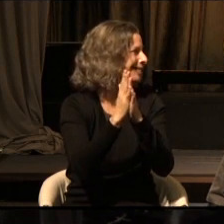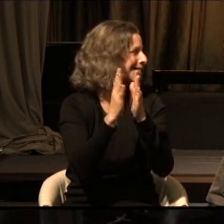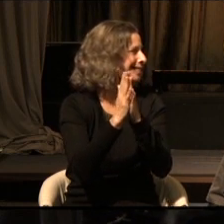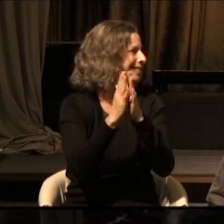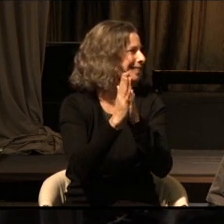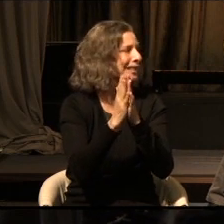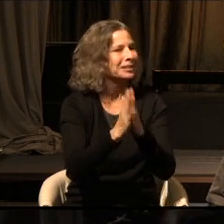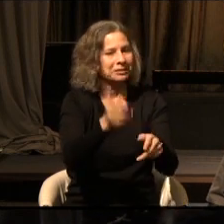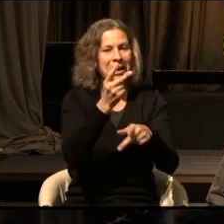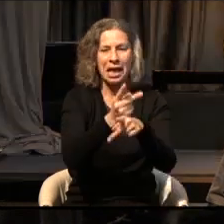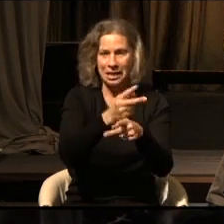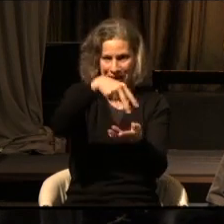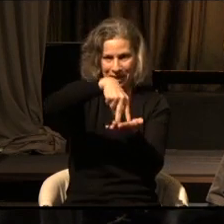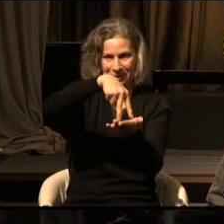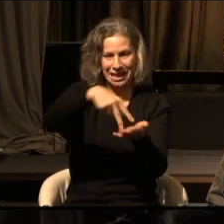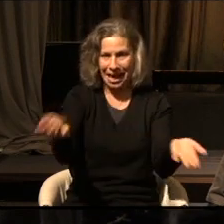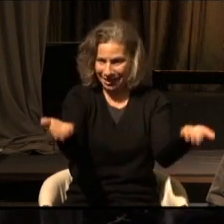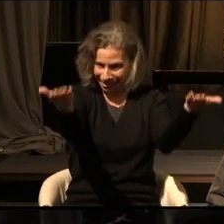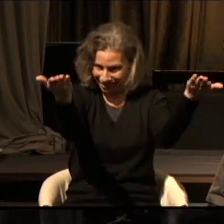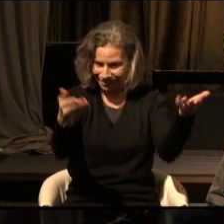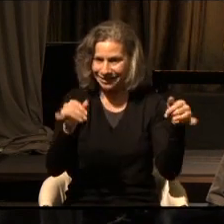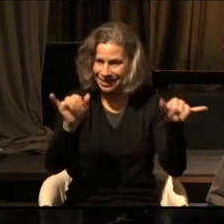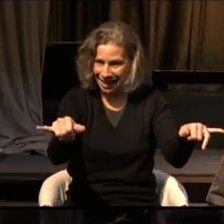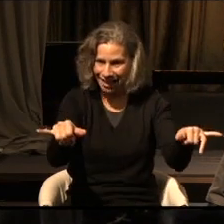Keep standing.